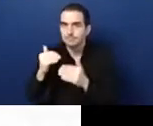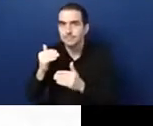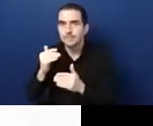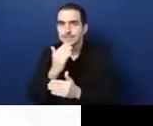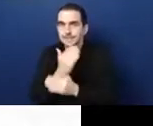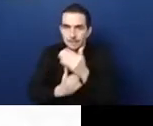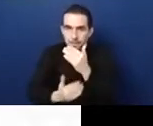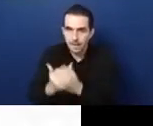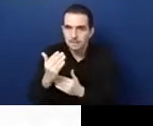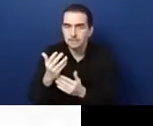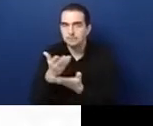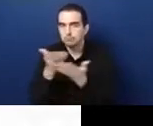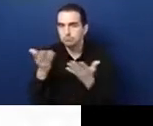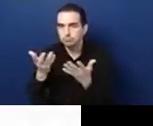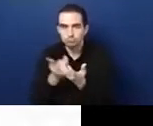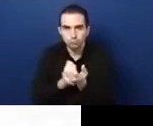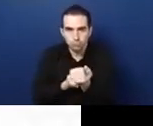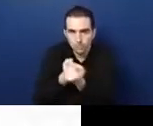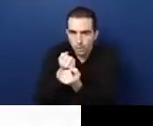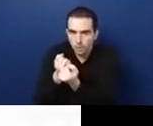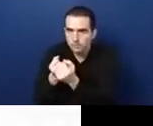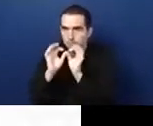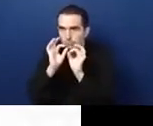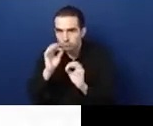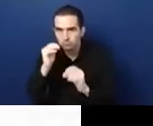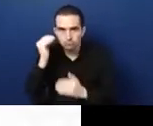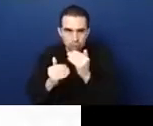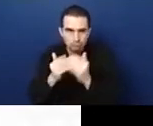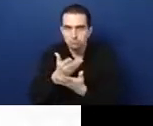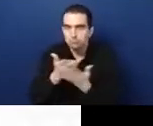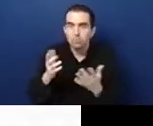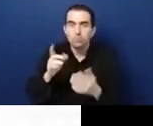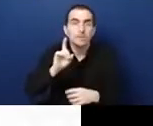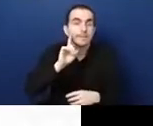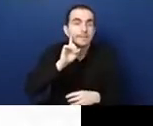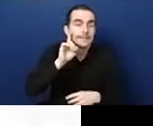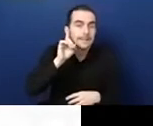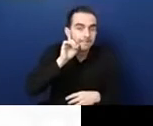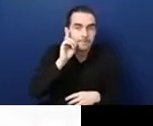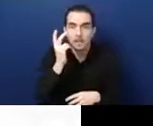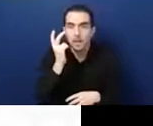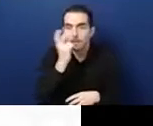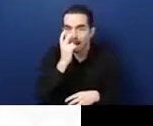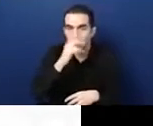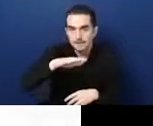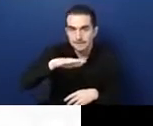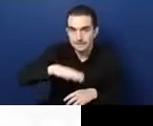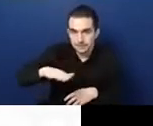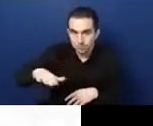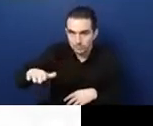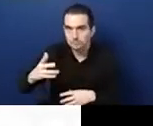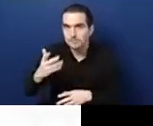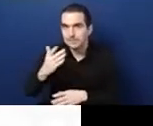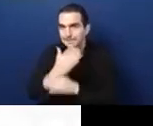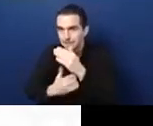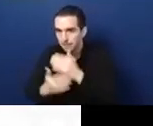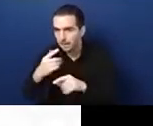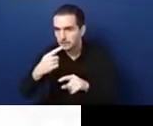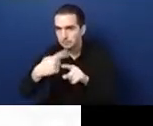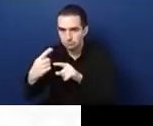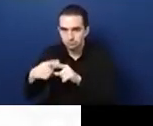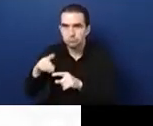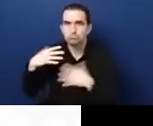tuberculosis, as well as youth with disabilities. Richard has carried out his work in the Greater